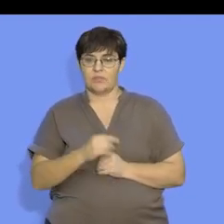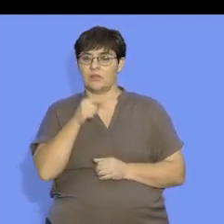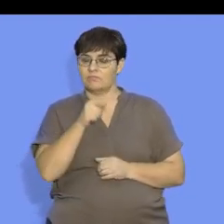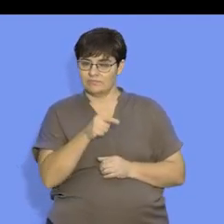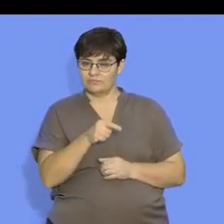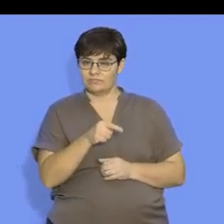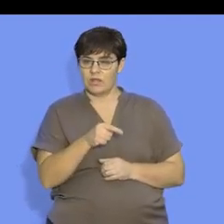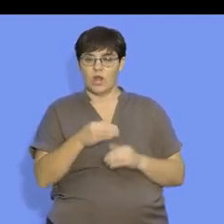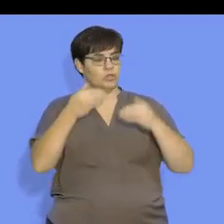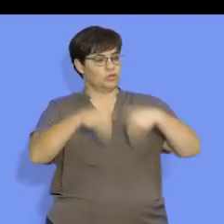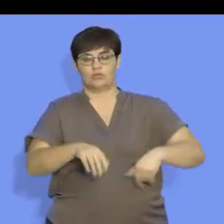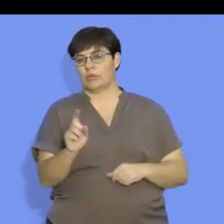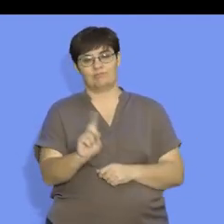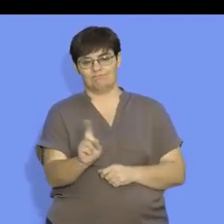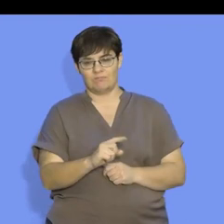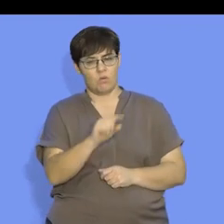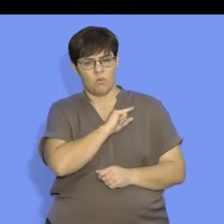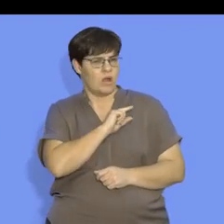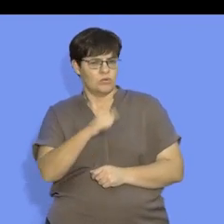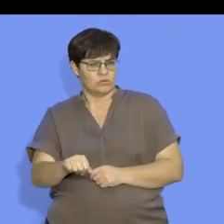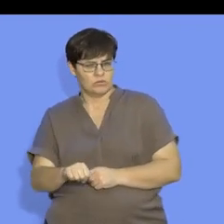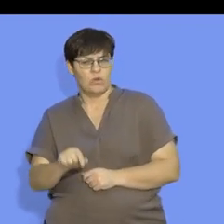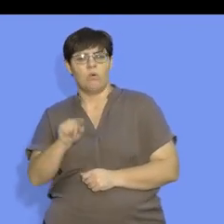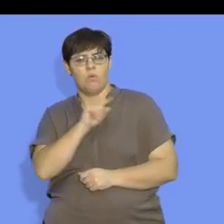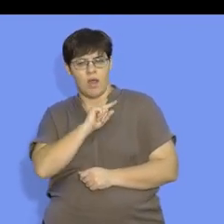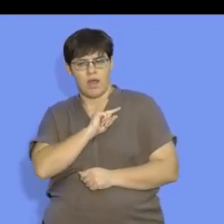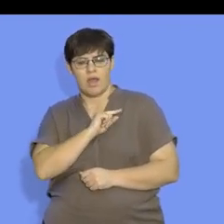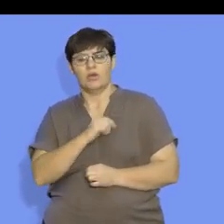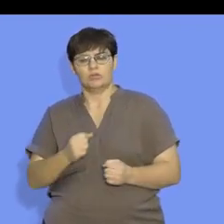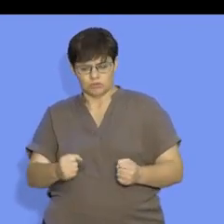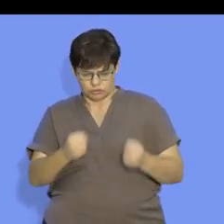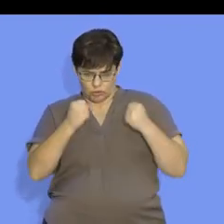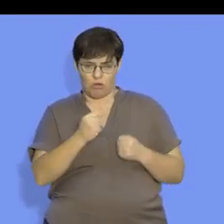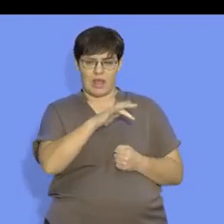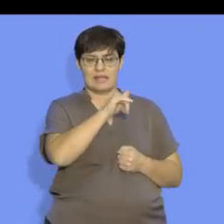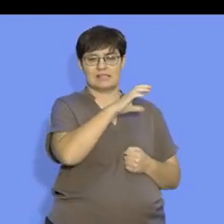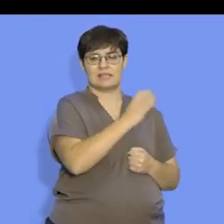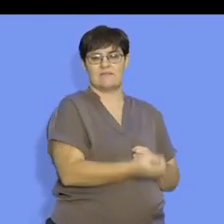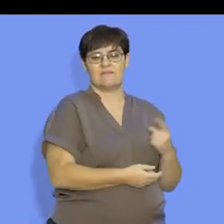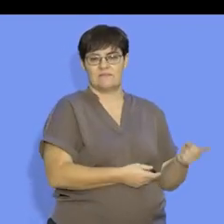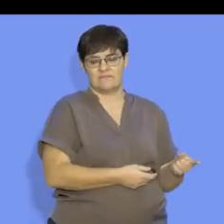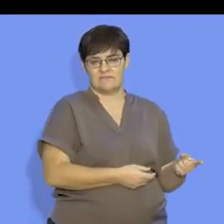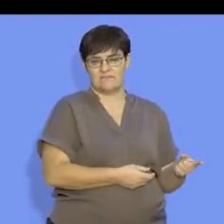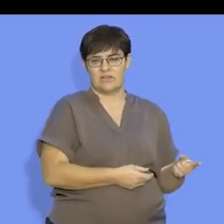So the salt formed is not neutral. Why is it not neutral? Because we've got a strong